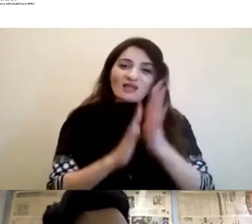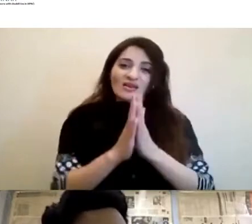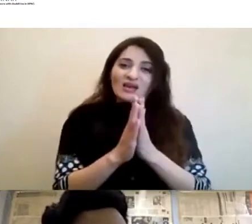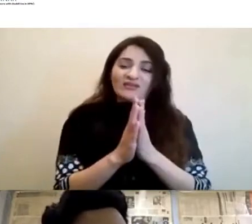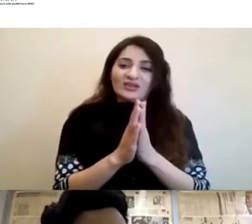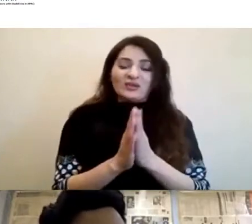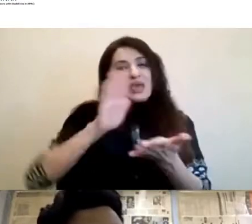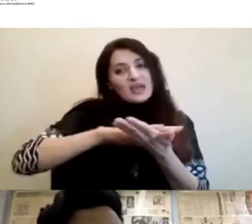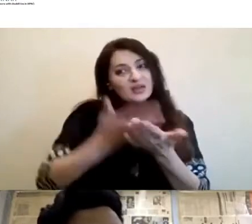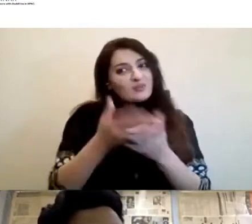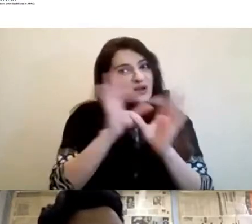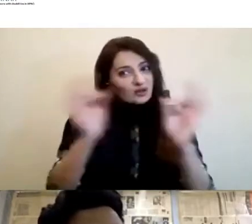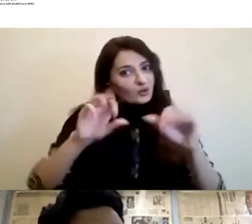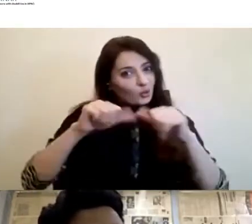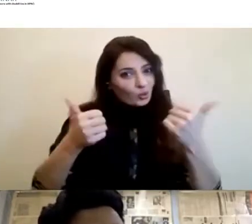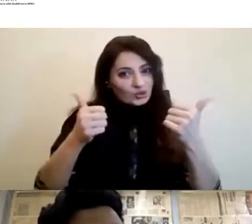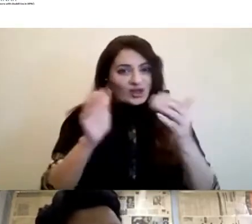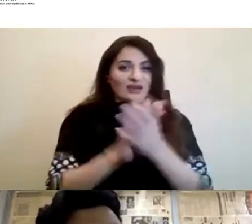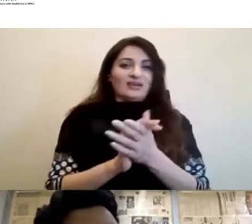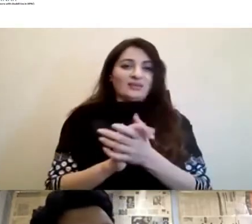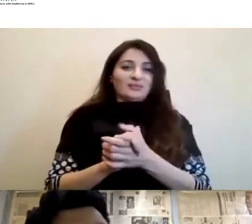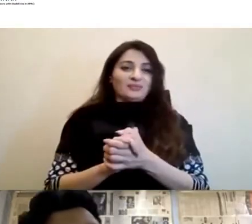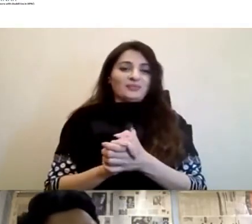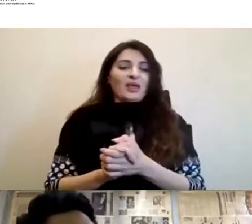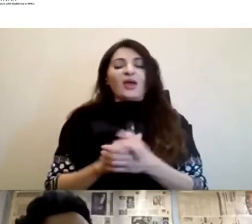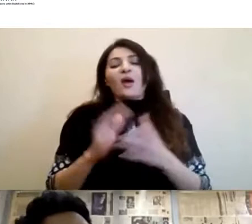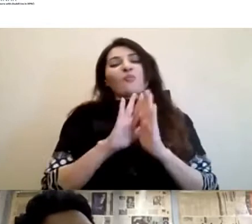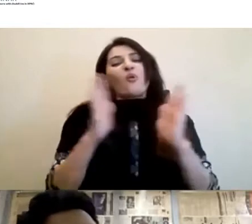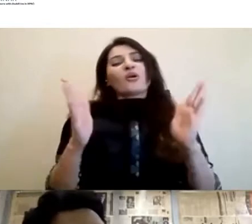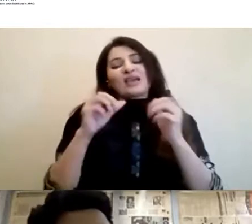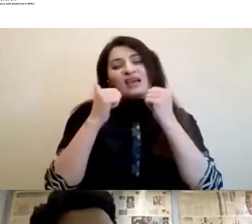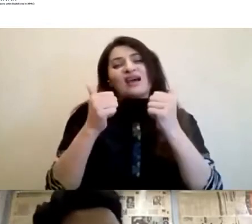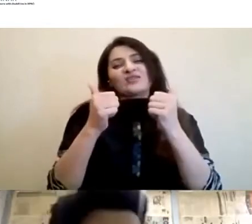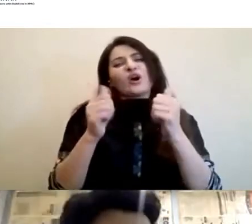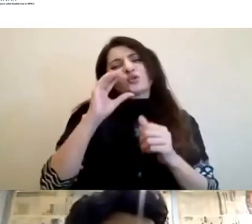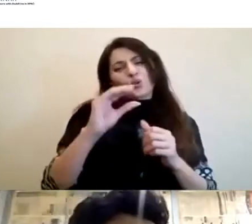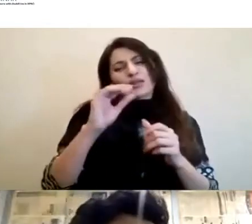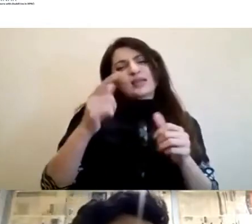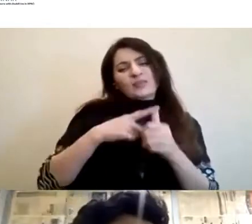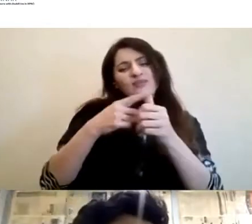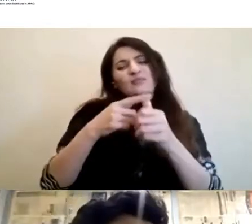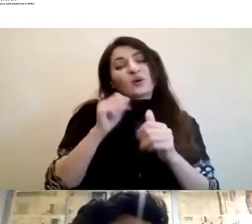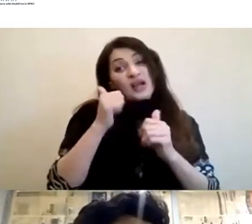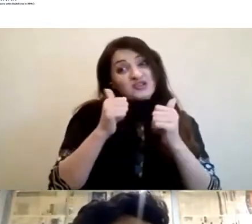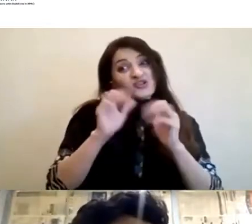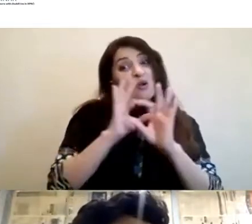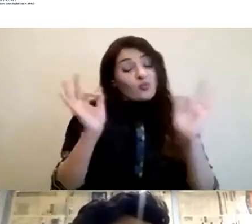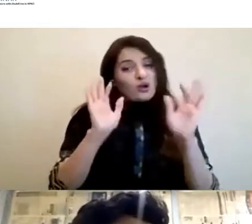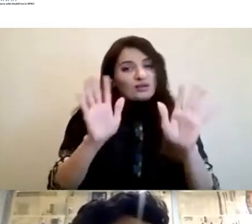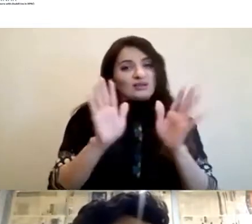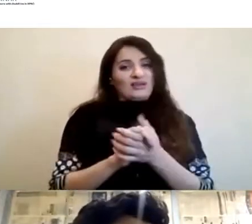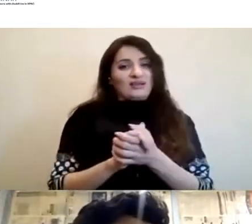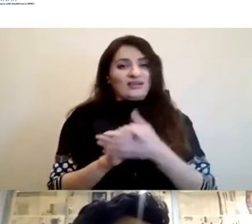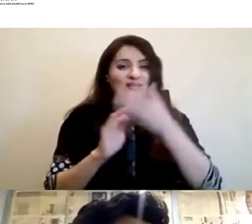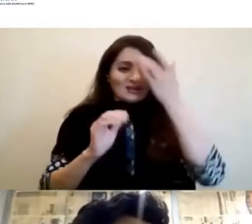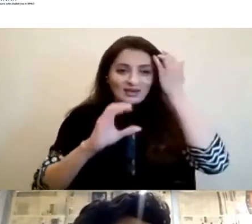Thank you, Ali. It was very concise and important. Charita, would you like to go next?